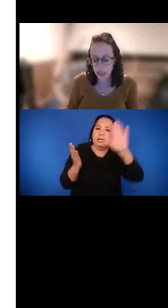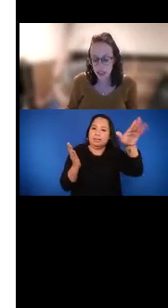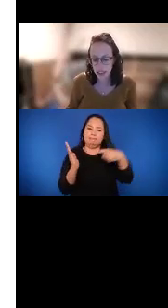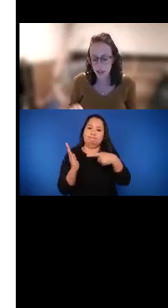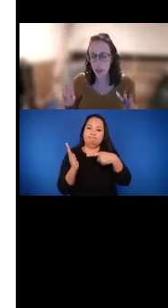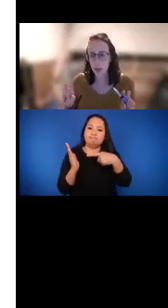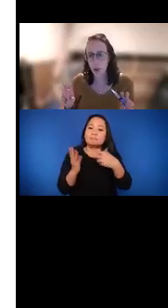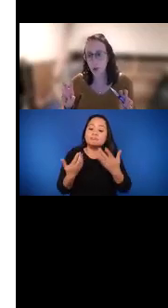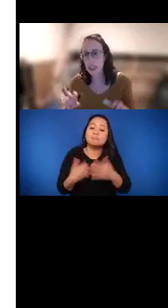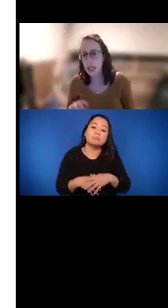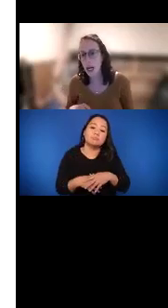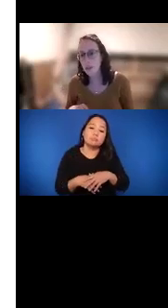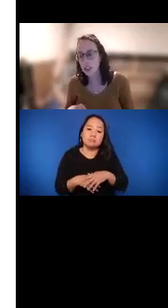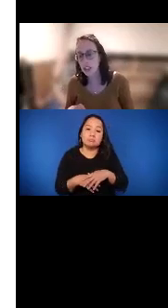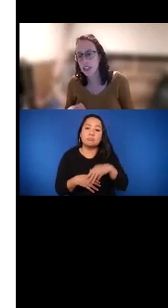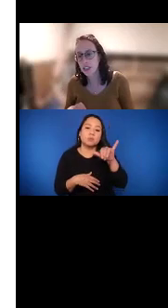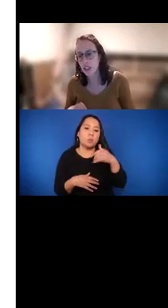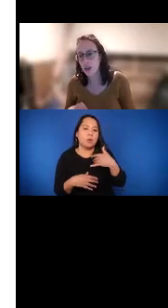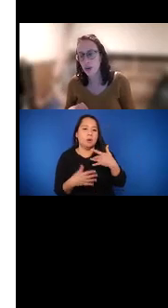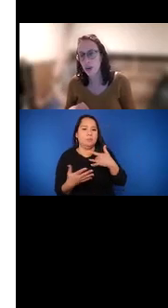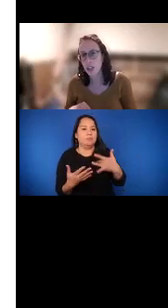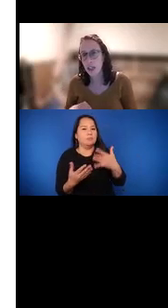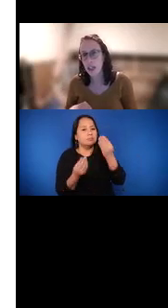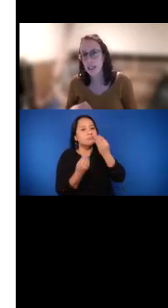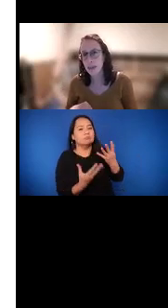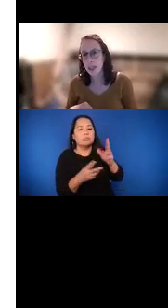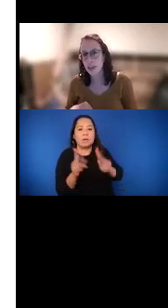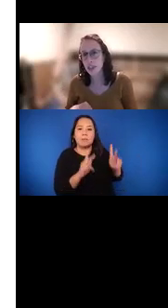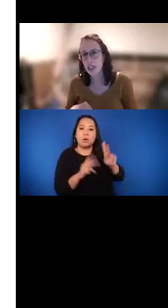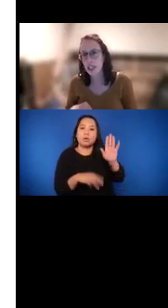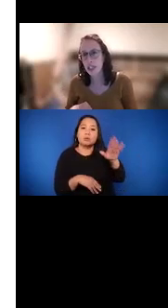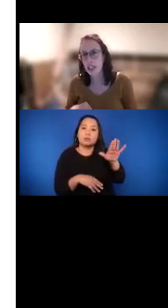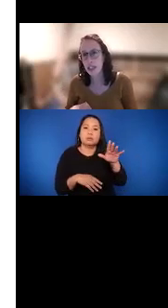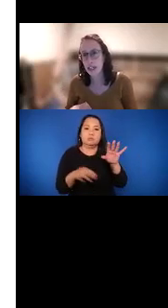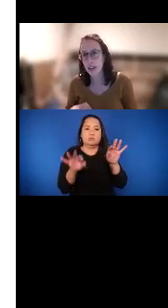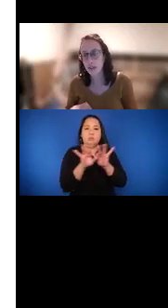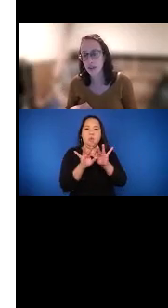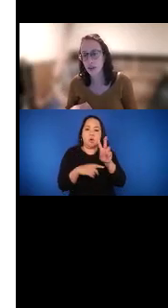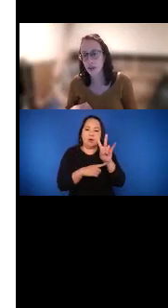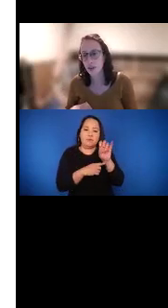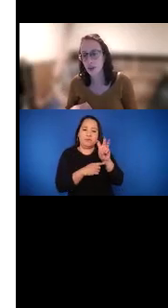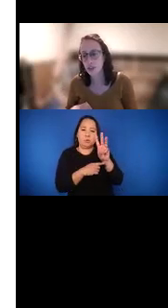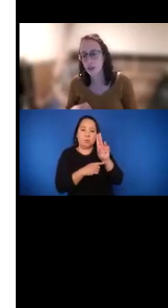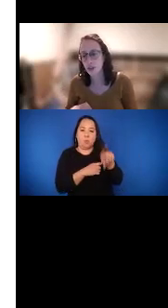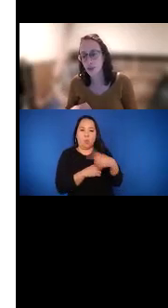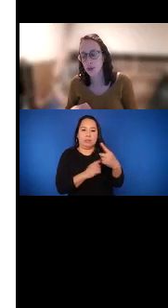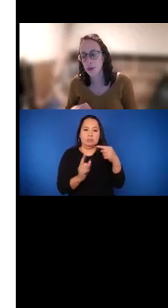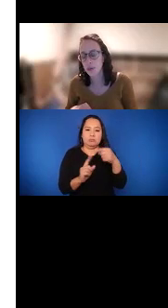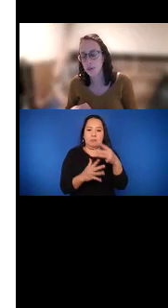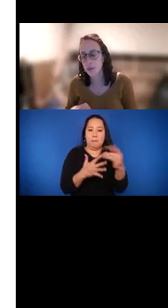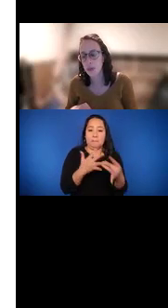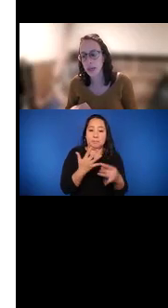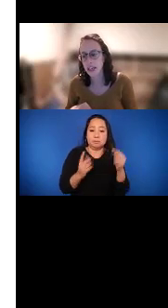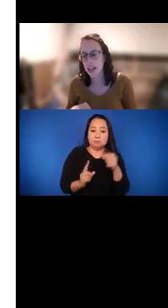about this view only option. So, especially for folks